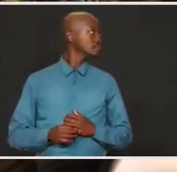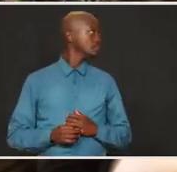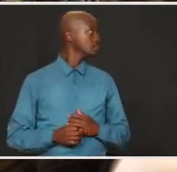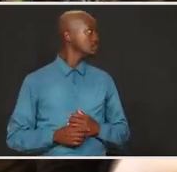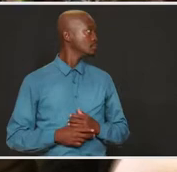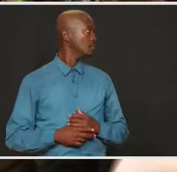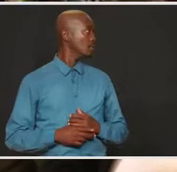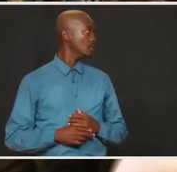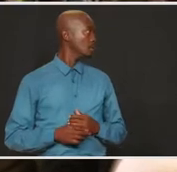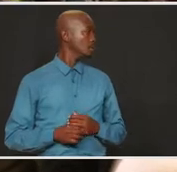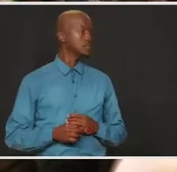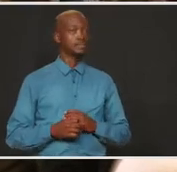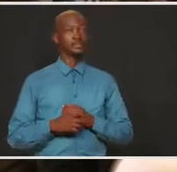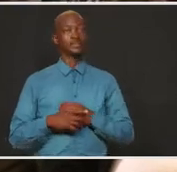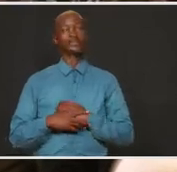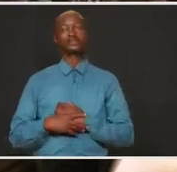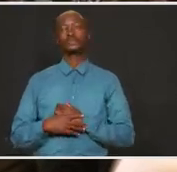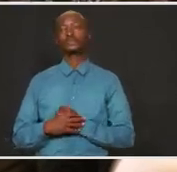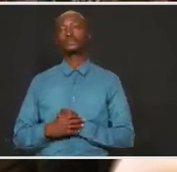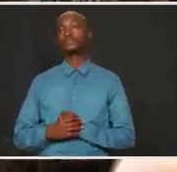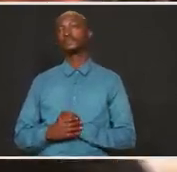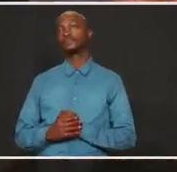and then uh